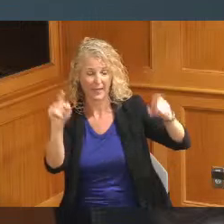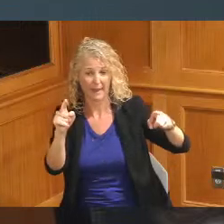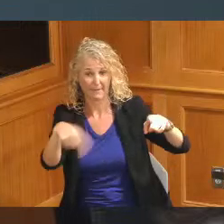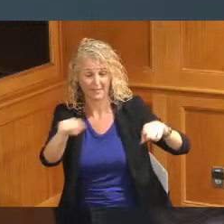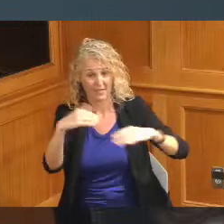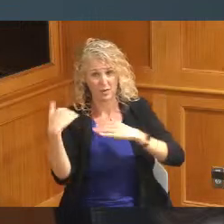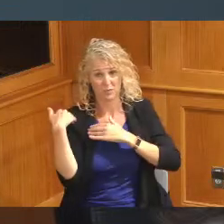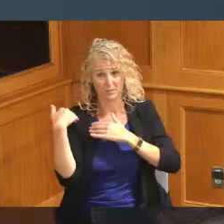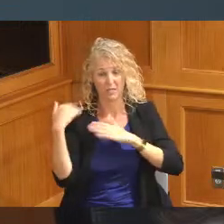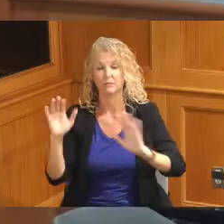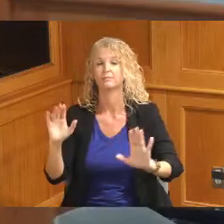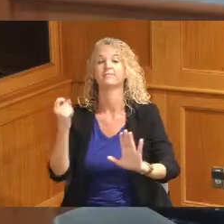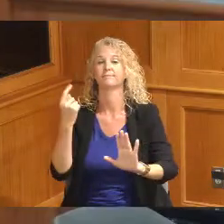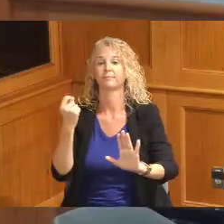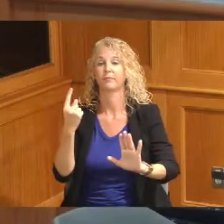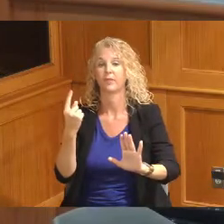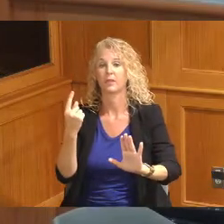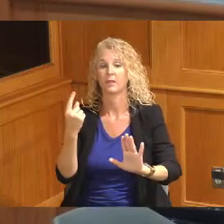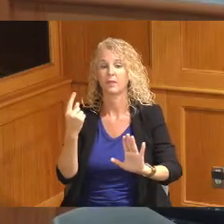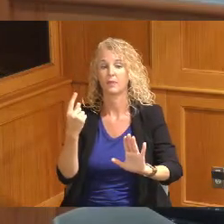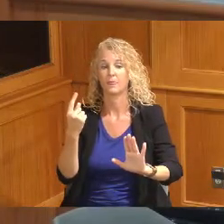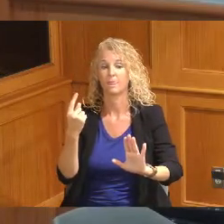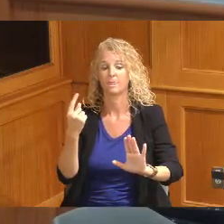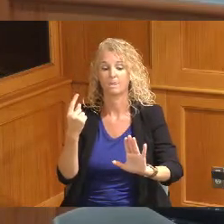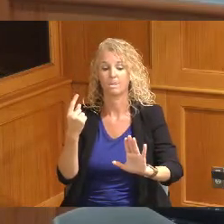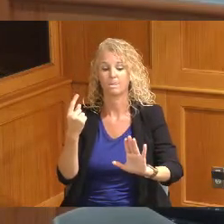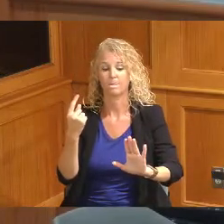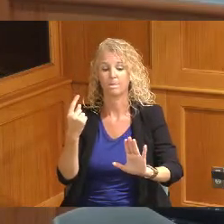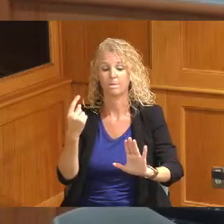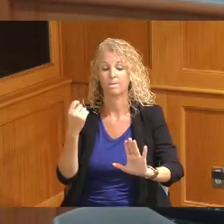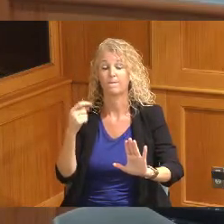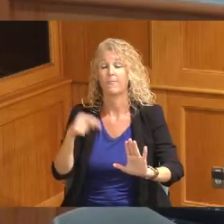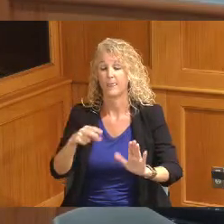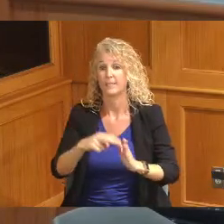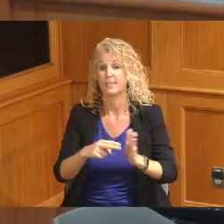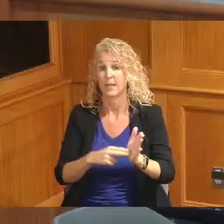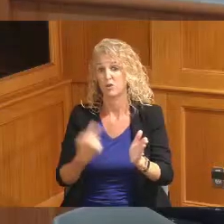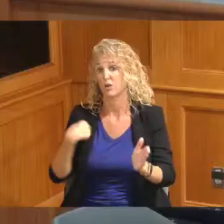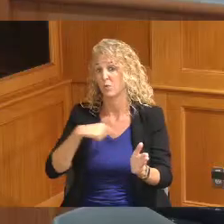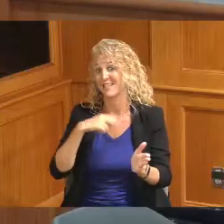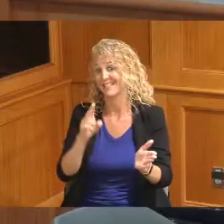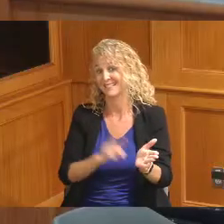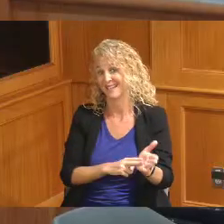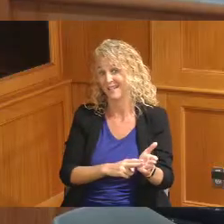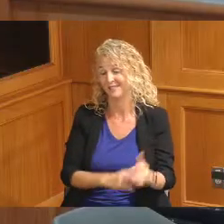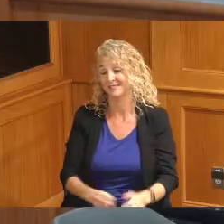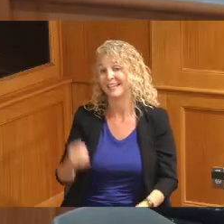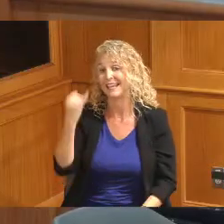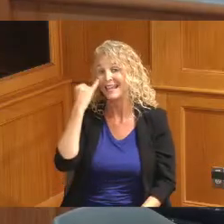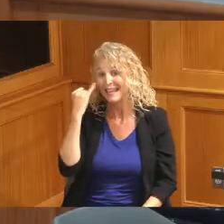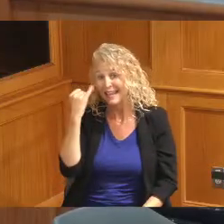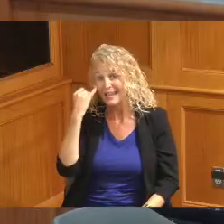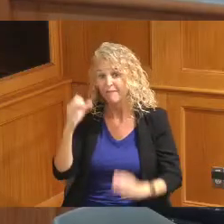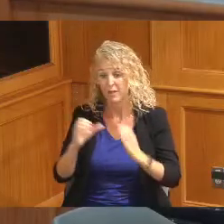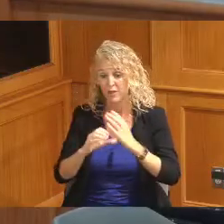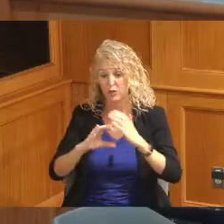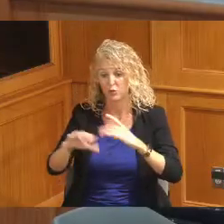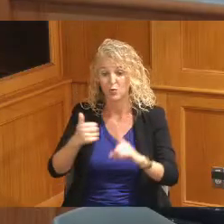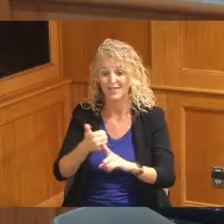saying? So there's a responsibility that when, of course, we sign this, that if anything were to happen to MSD's asset, they